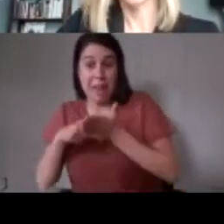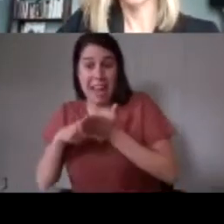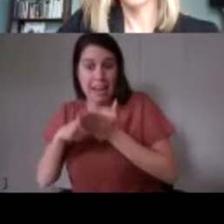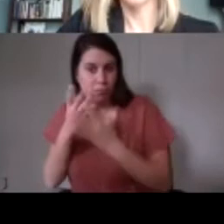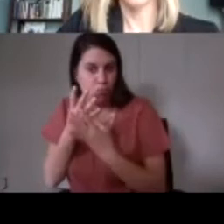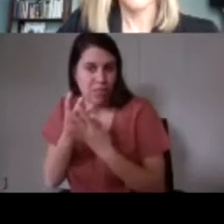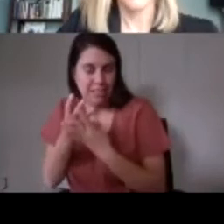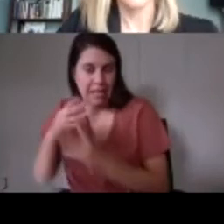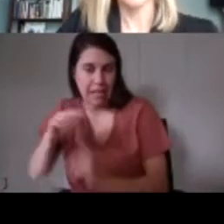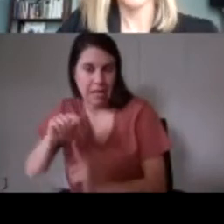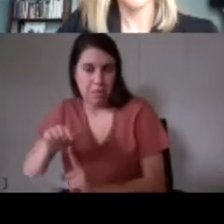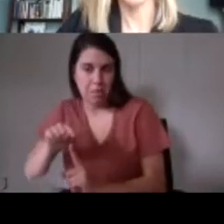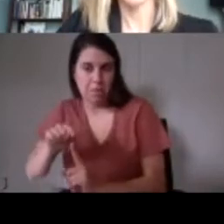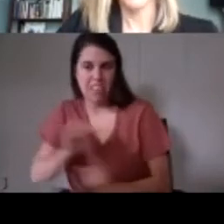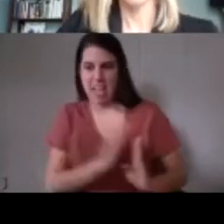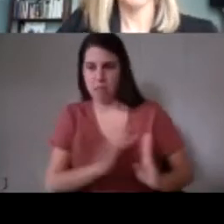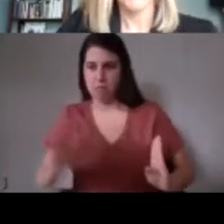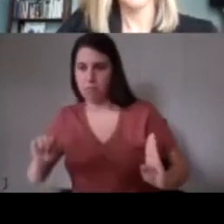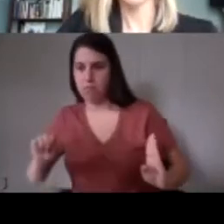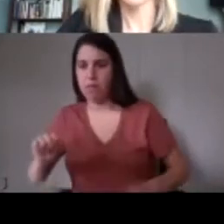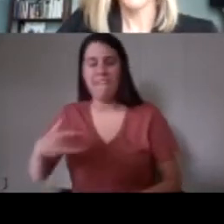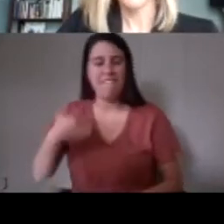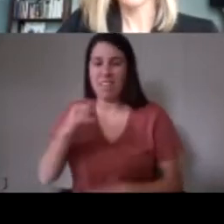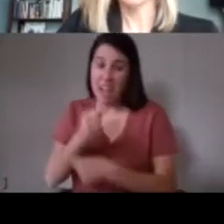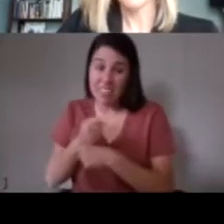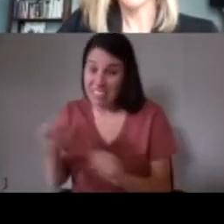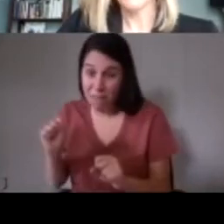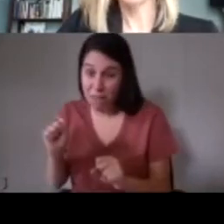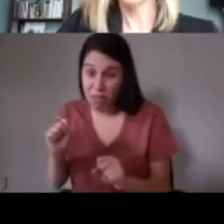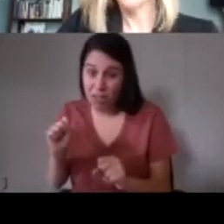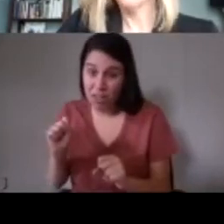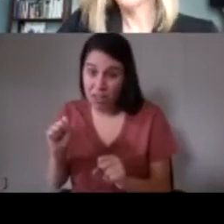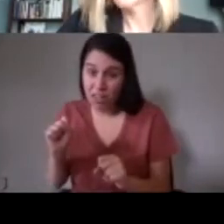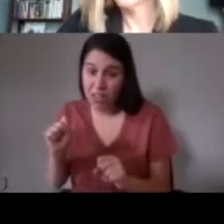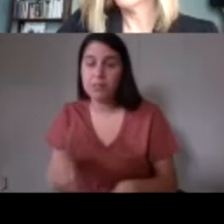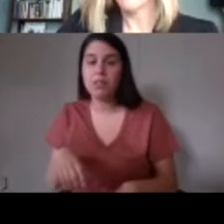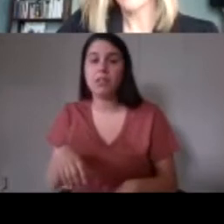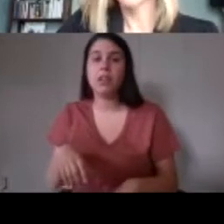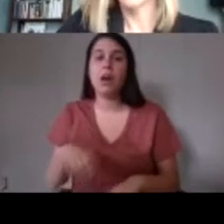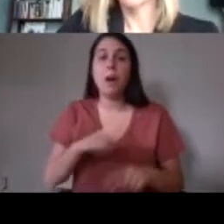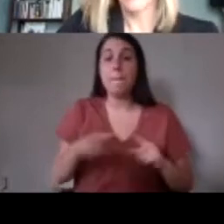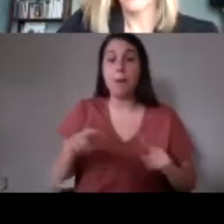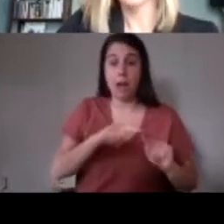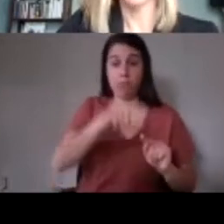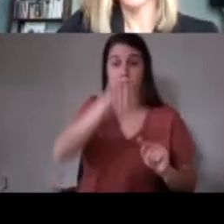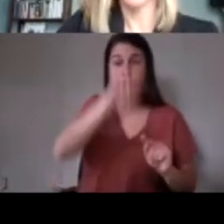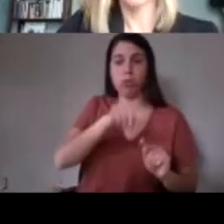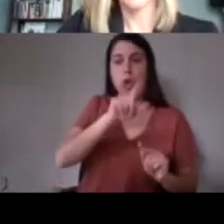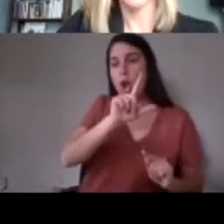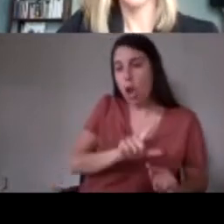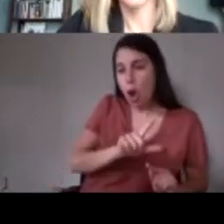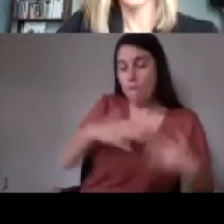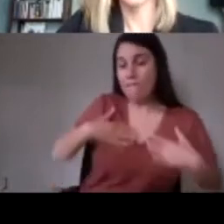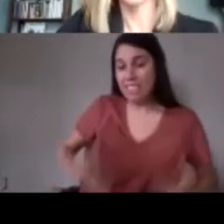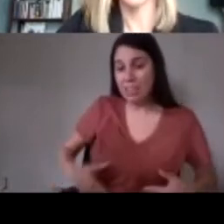that they feel very unsafe perhaps, and they have low physical capacity, perhaps multiple